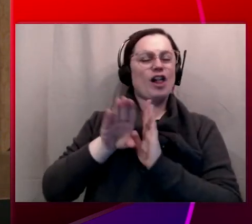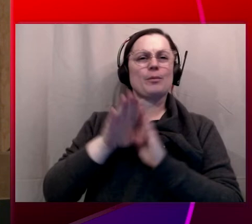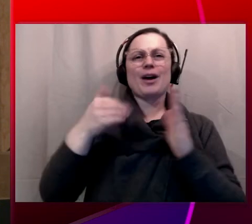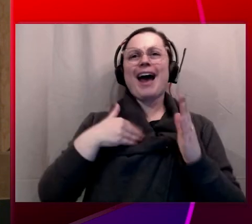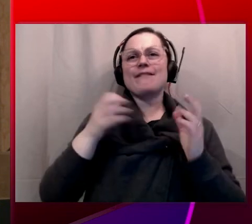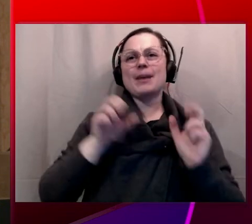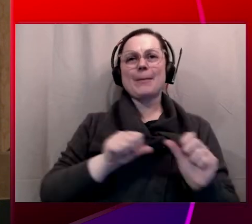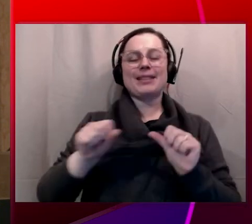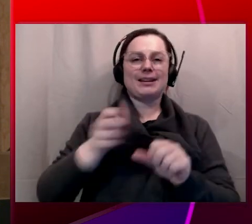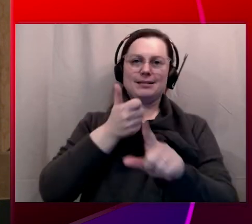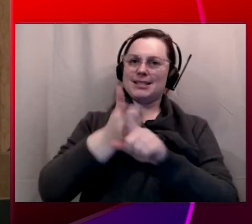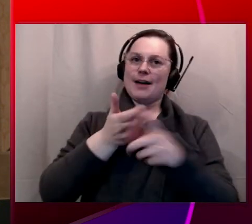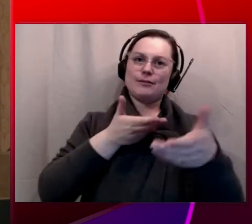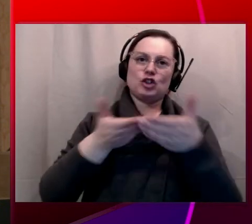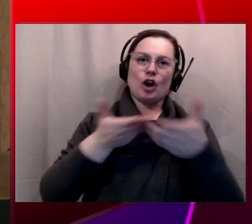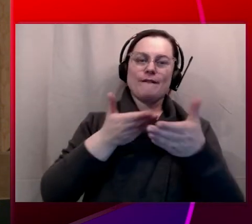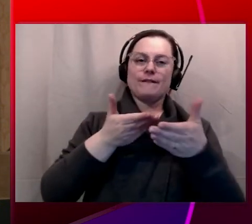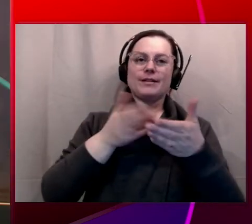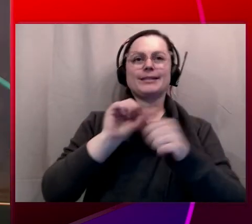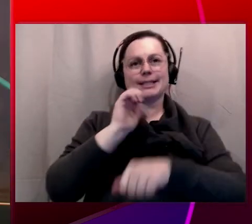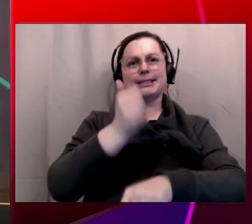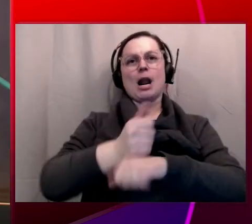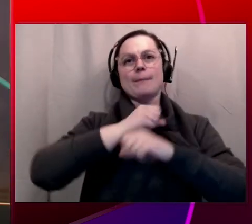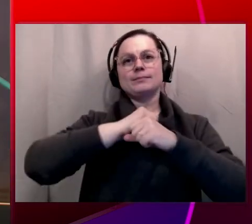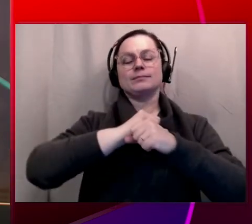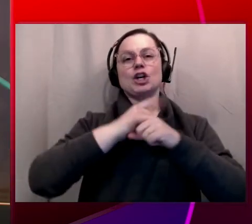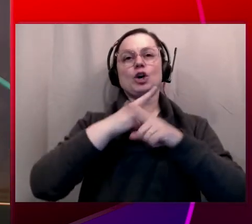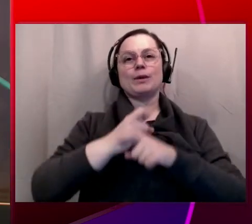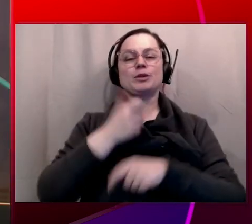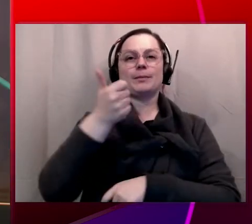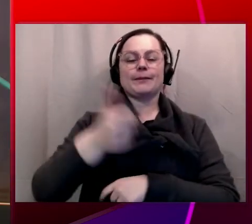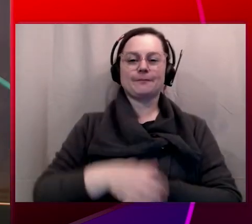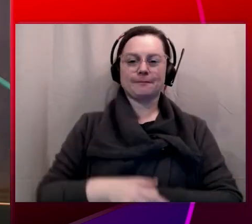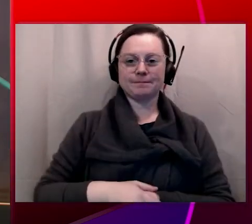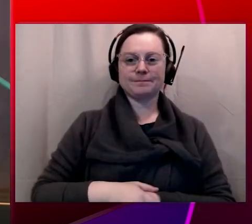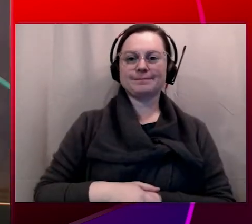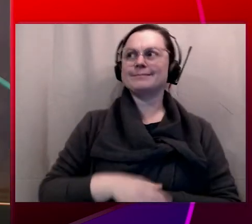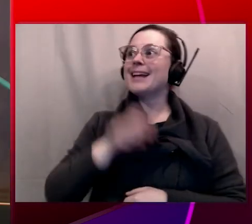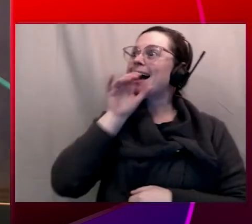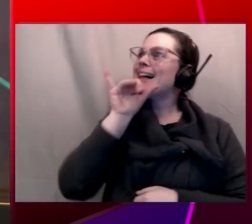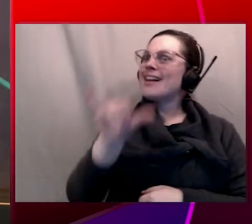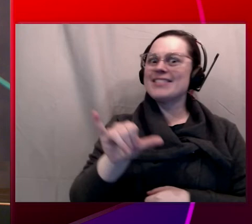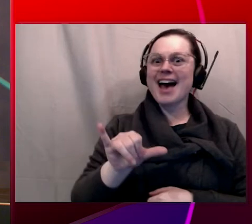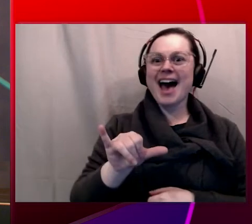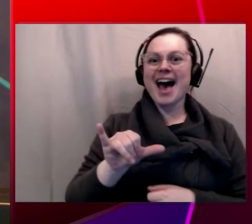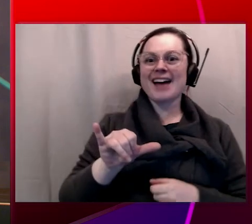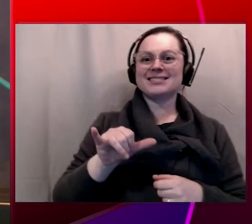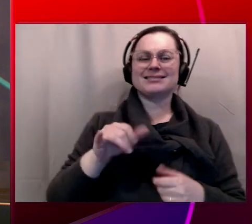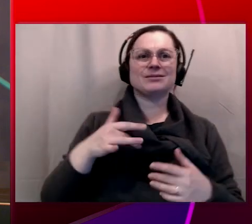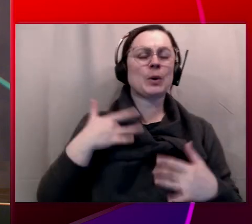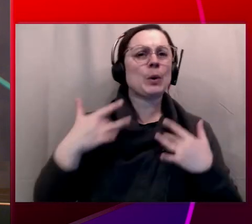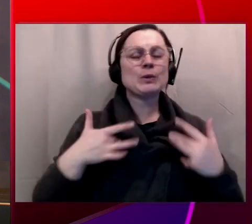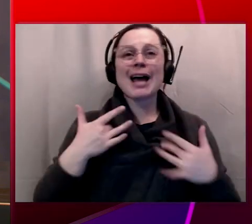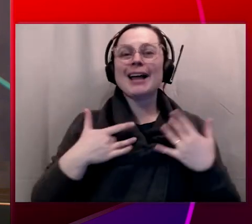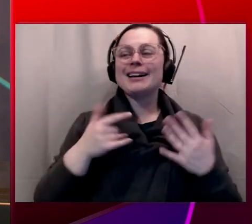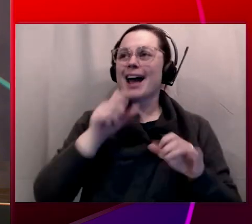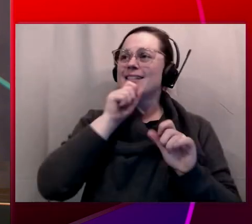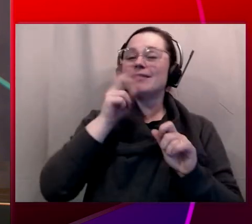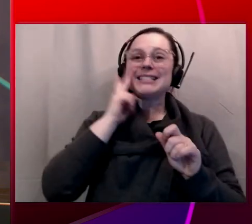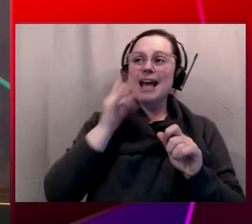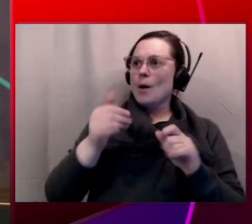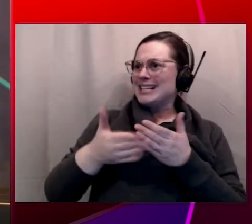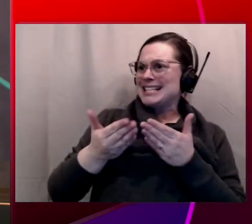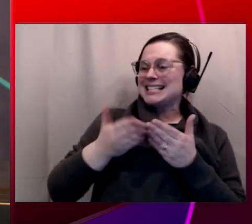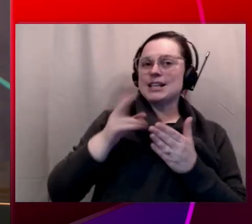self-service themselves in that area. Wow, I love it. This is so exciting. I mean, I love how easy it is to actually read through